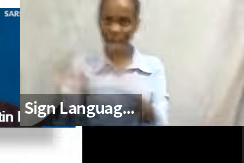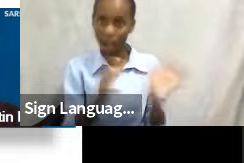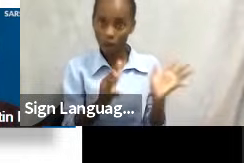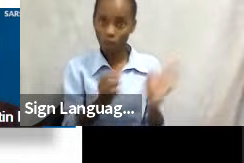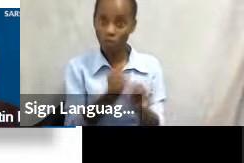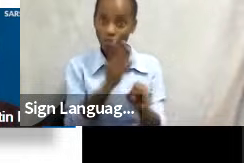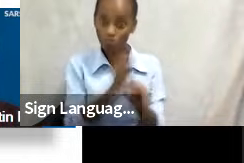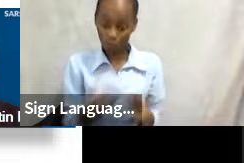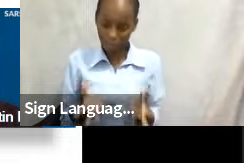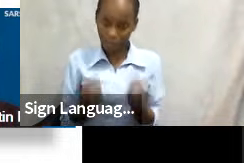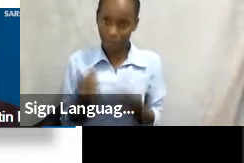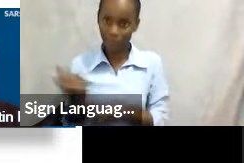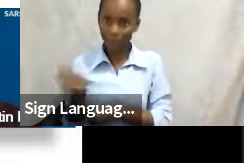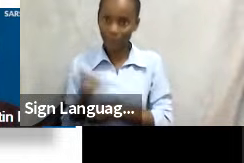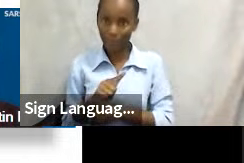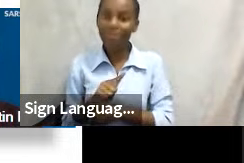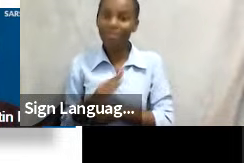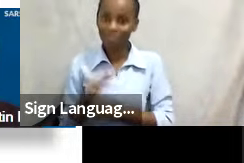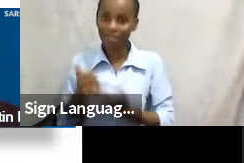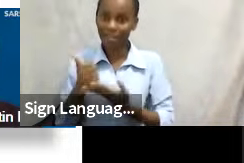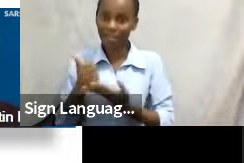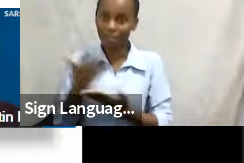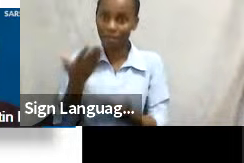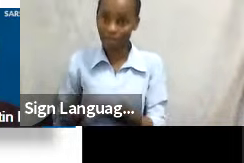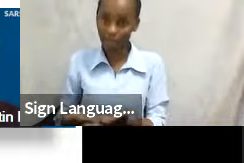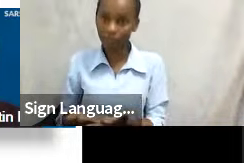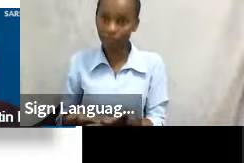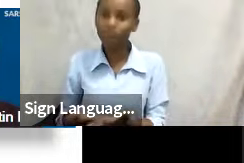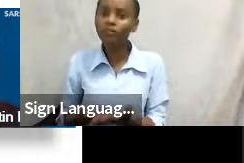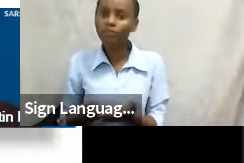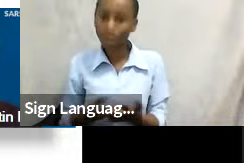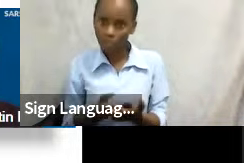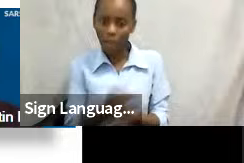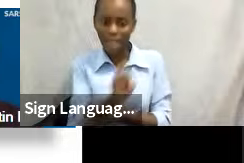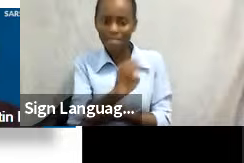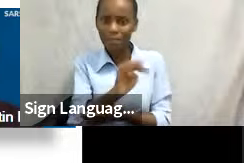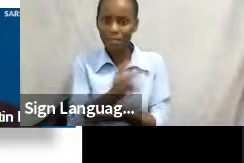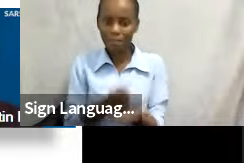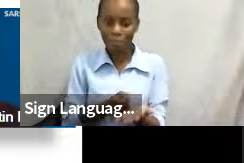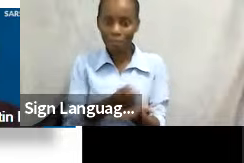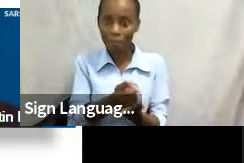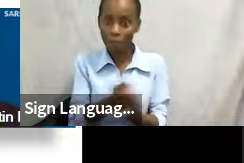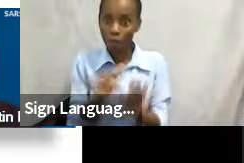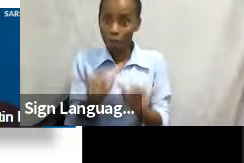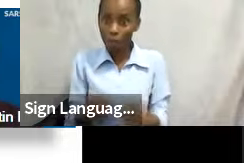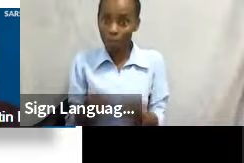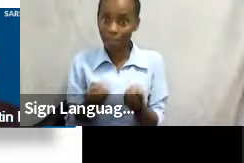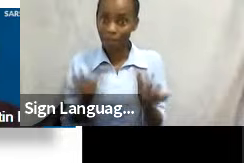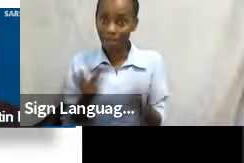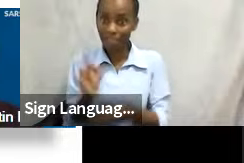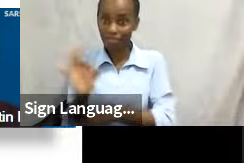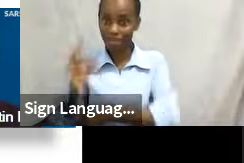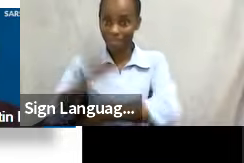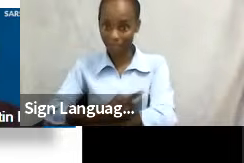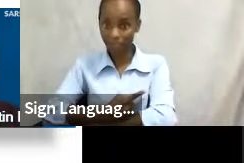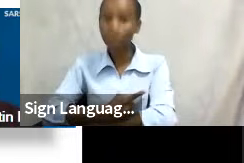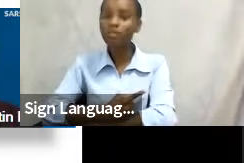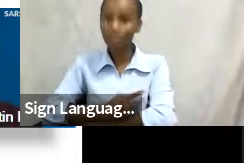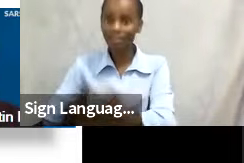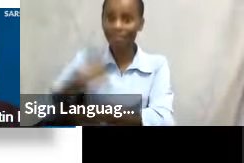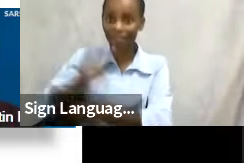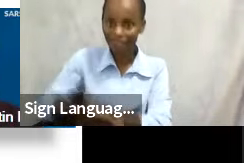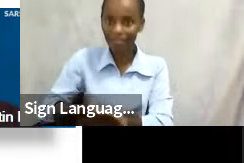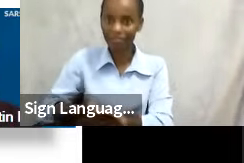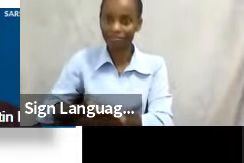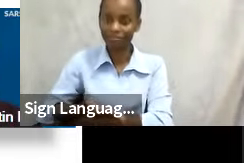3 working day turnaround time, that after you have sent the SMS, you get a confirmation that we've received your SMS. The SMS will just